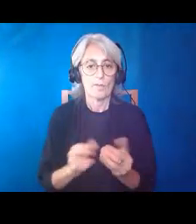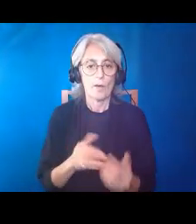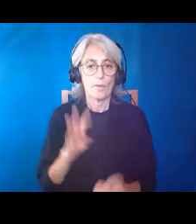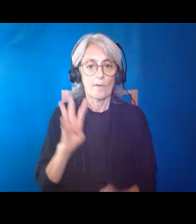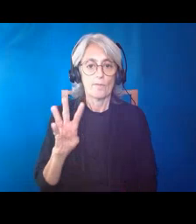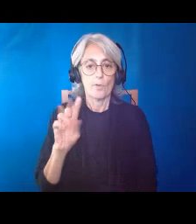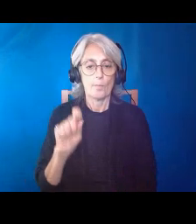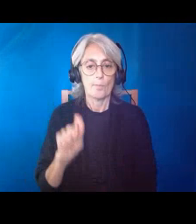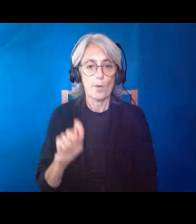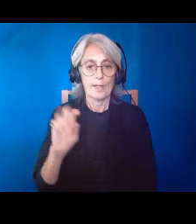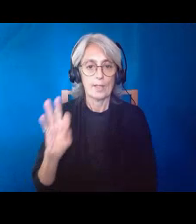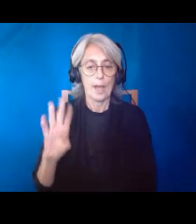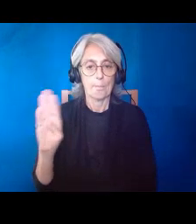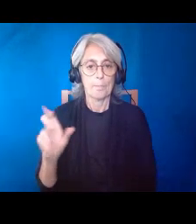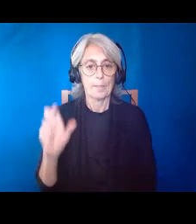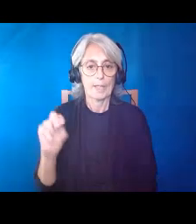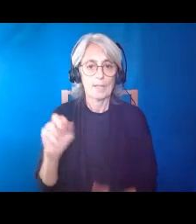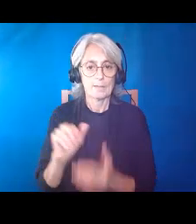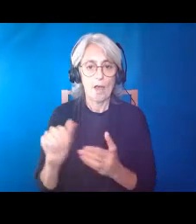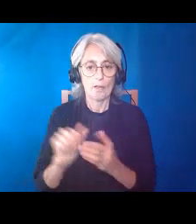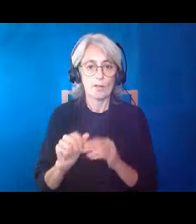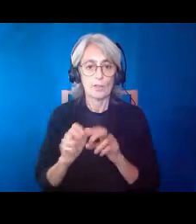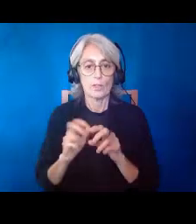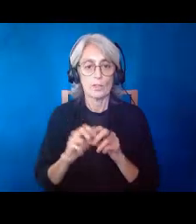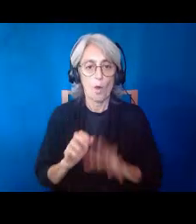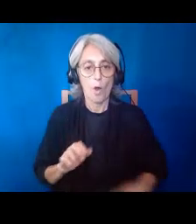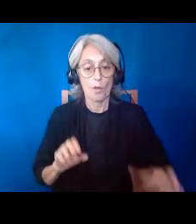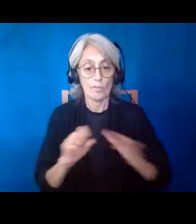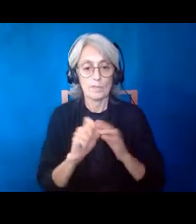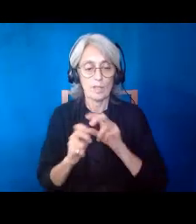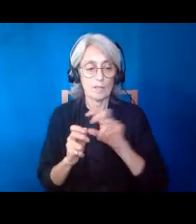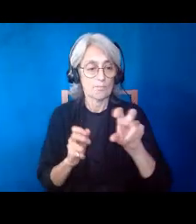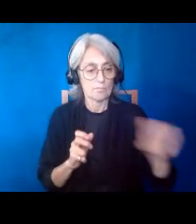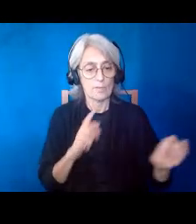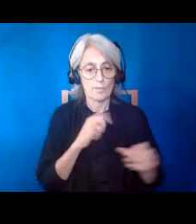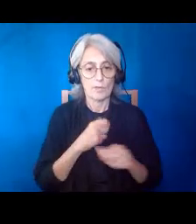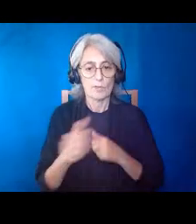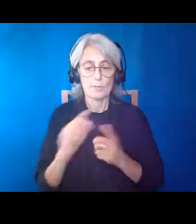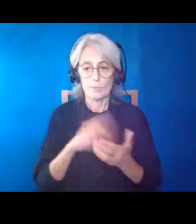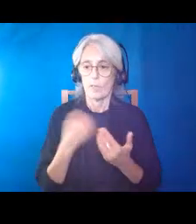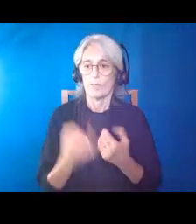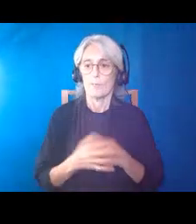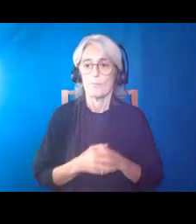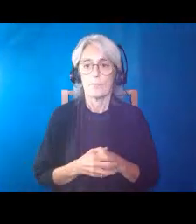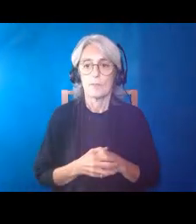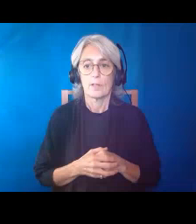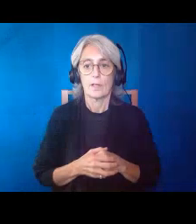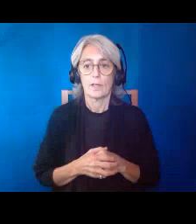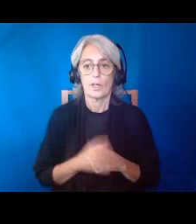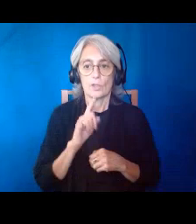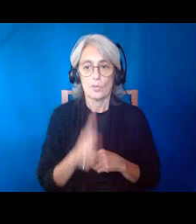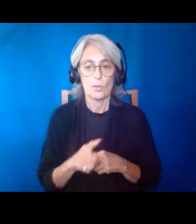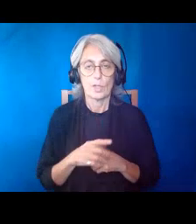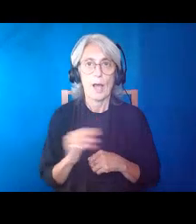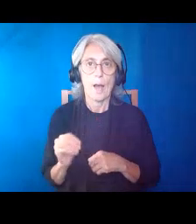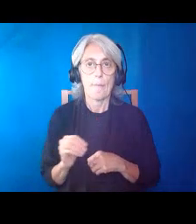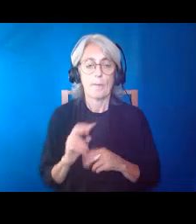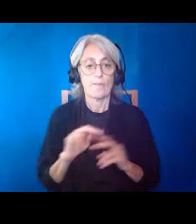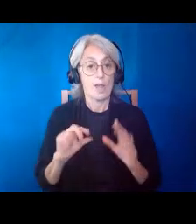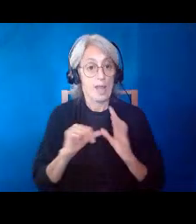billion to transportation projects across the state. This is a truly impressive level of investment in